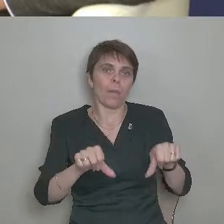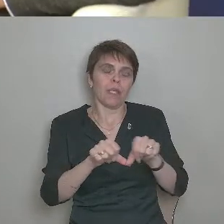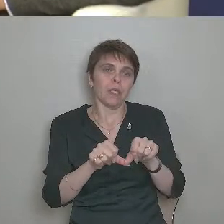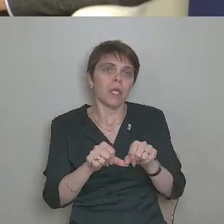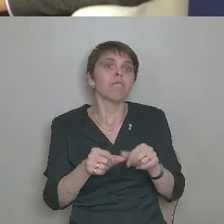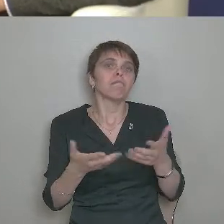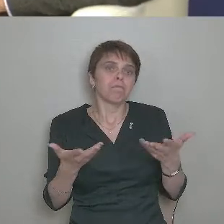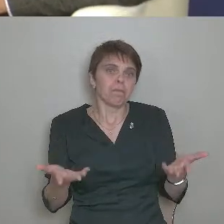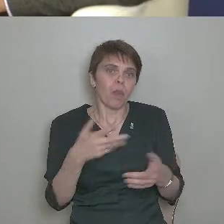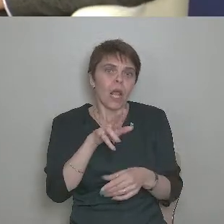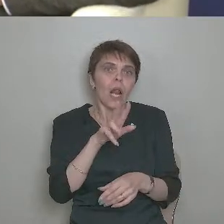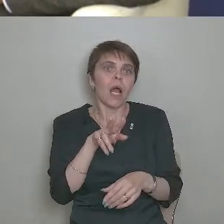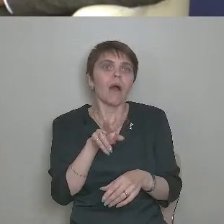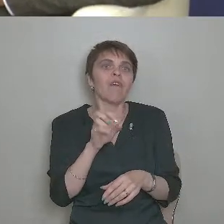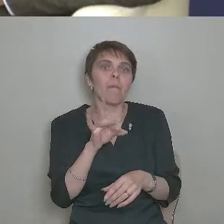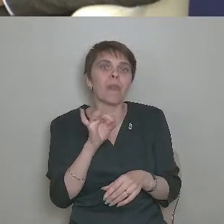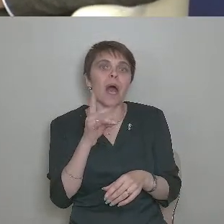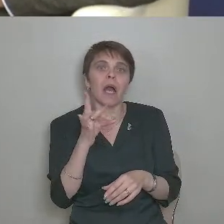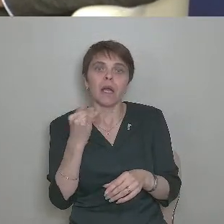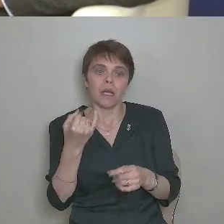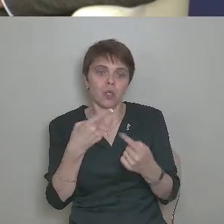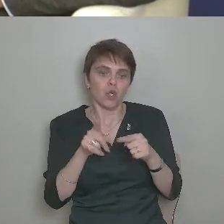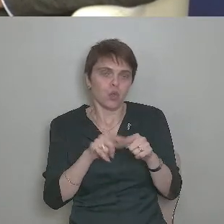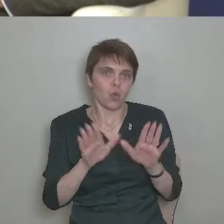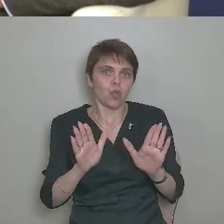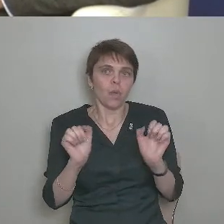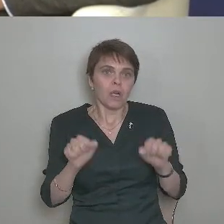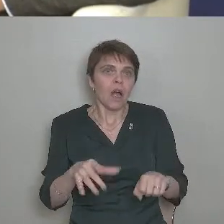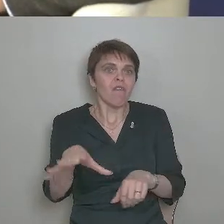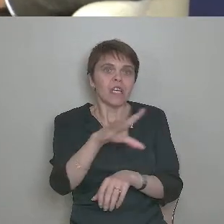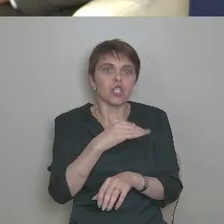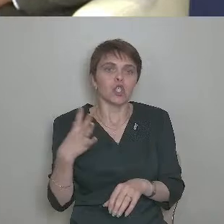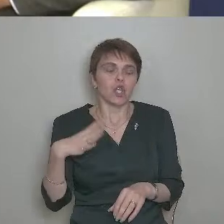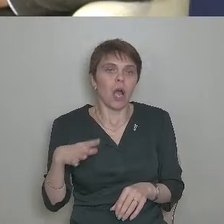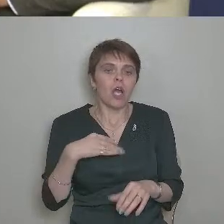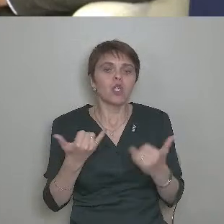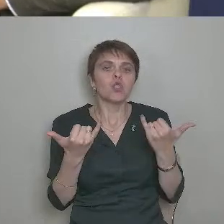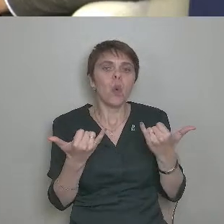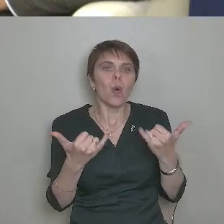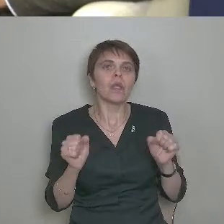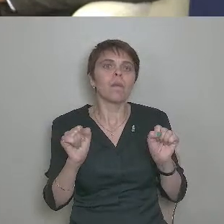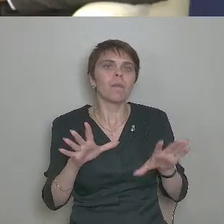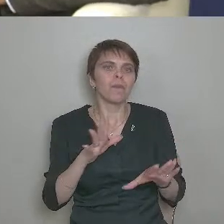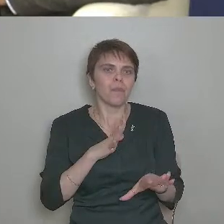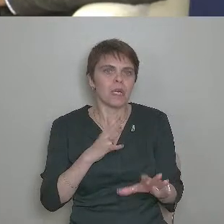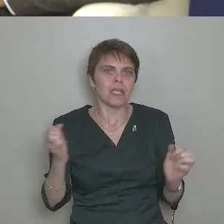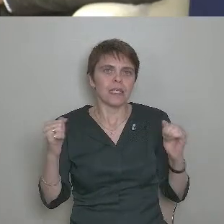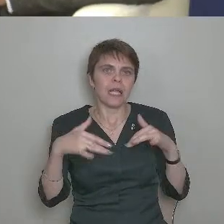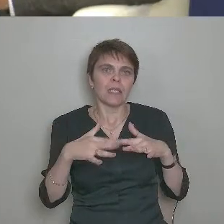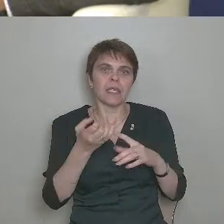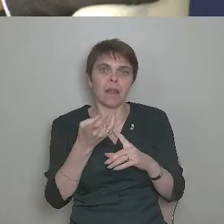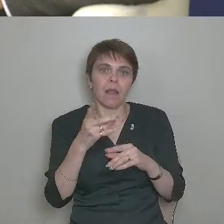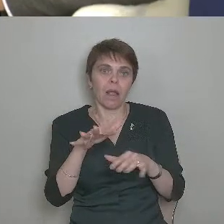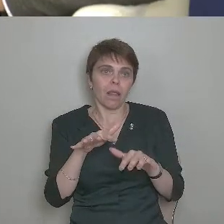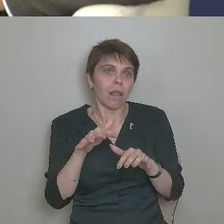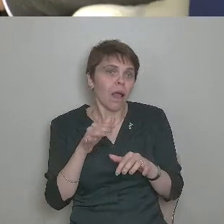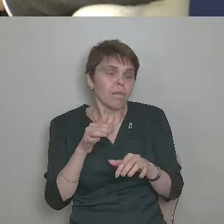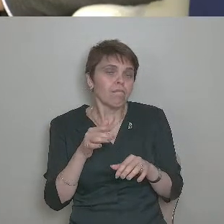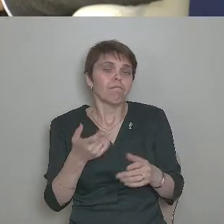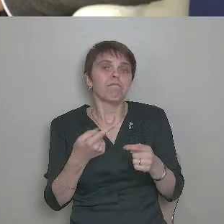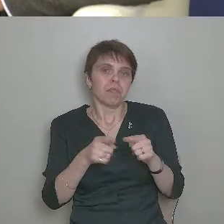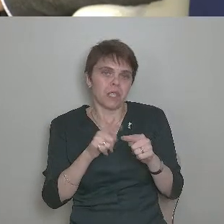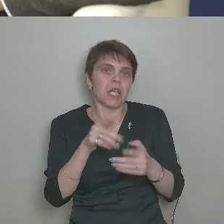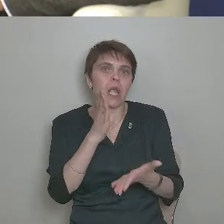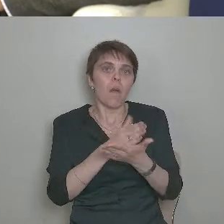And they actually promised us to give this interpretation at the previous webinar. Today they are going to have a